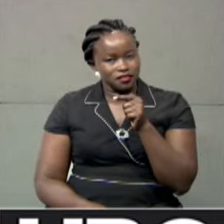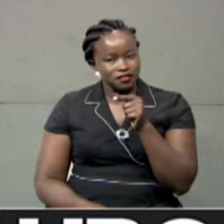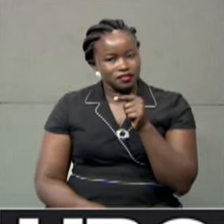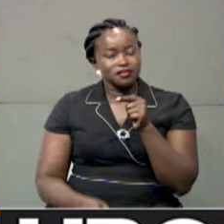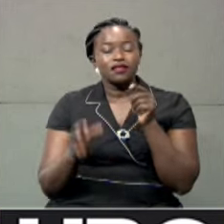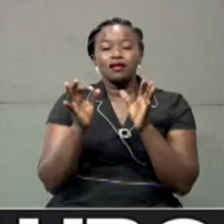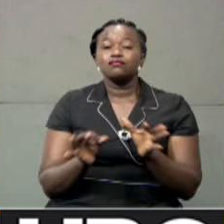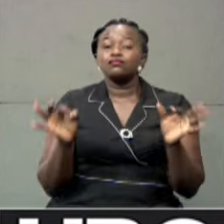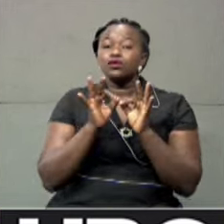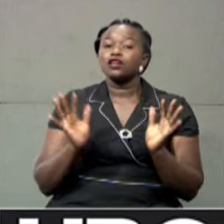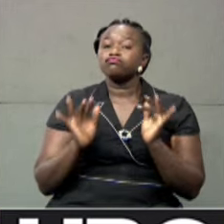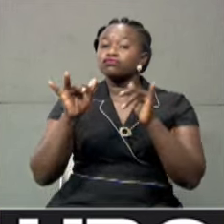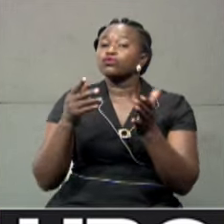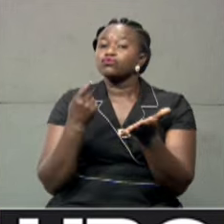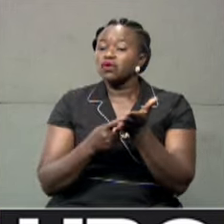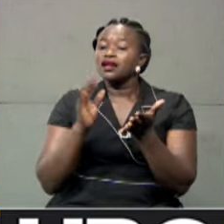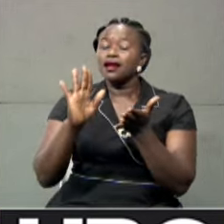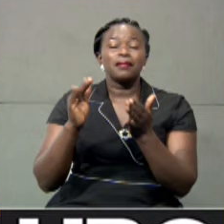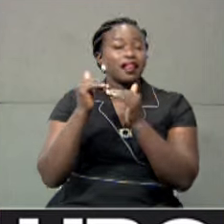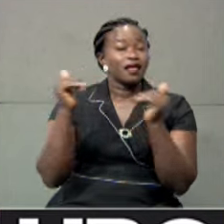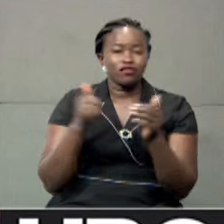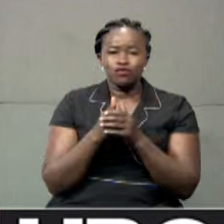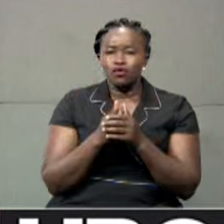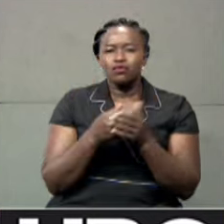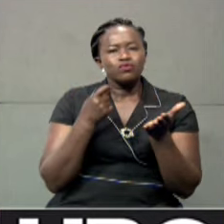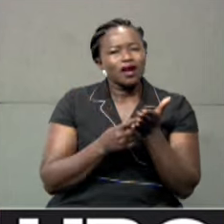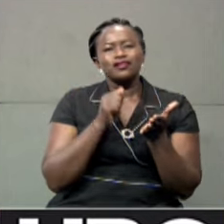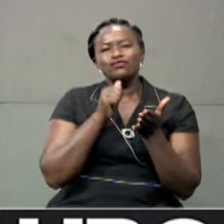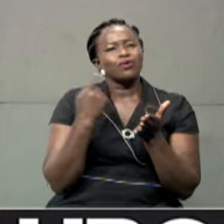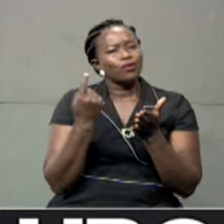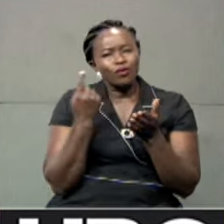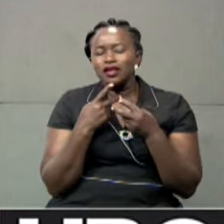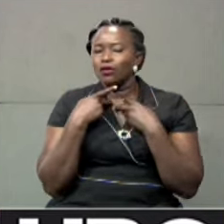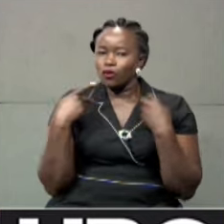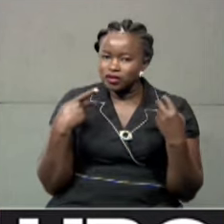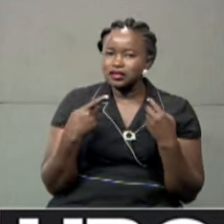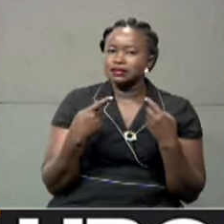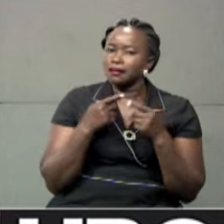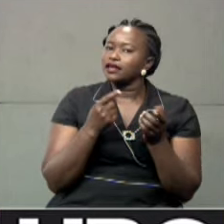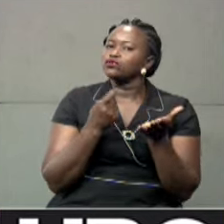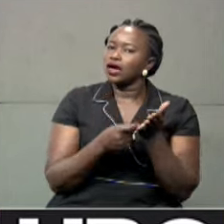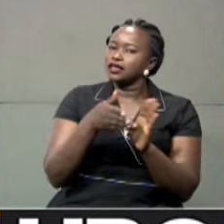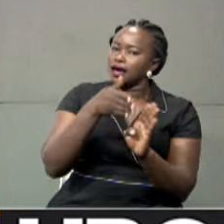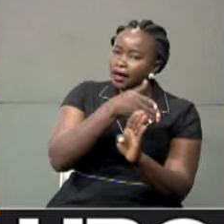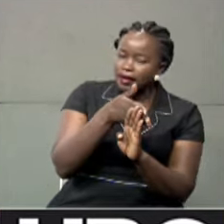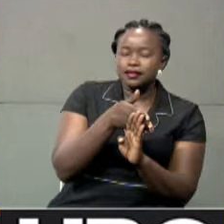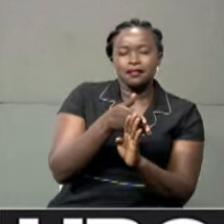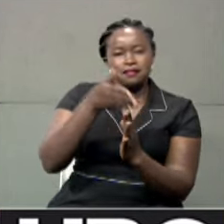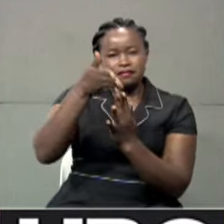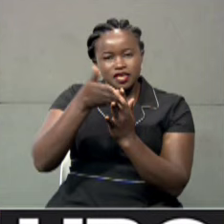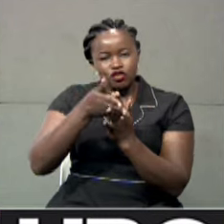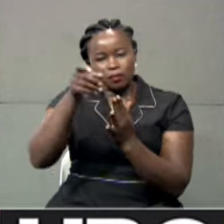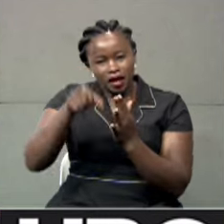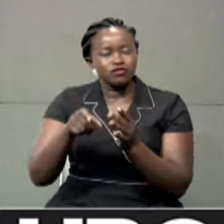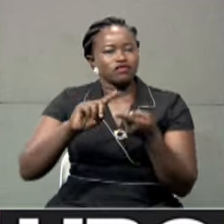important conference was not just as a host, but also a guide, a mediator, a